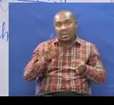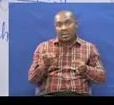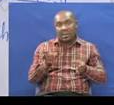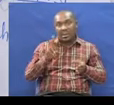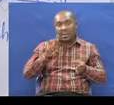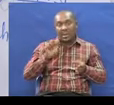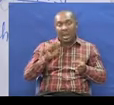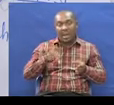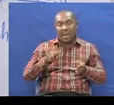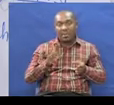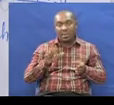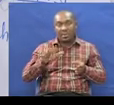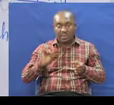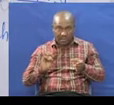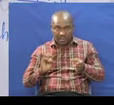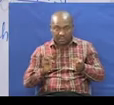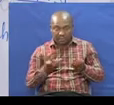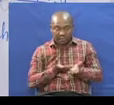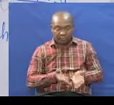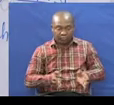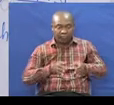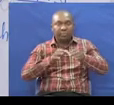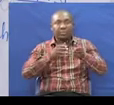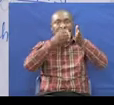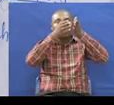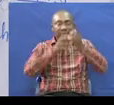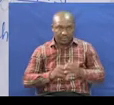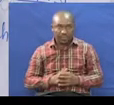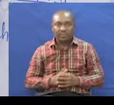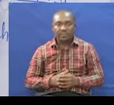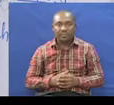And this is a flat bottom the flask.